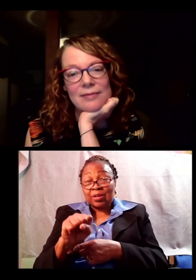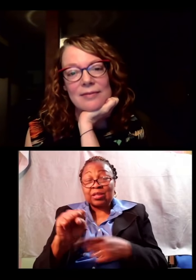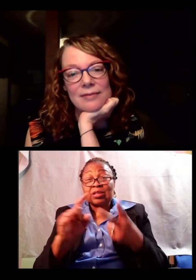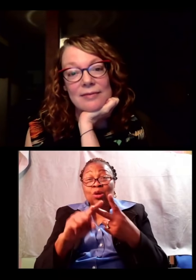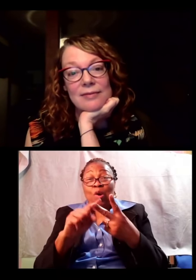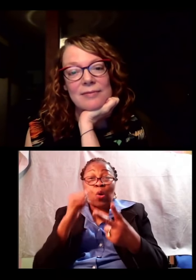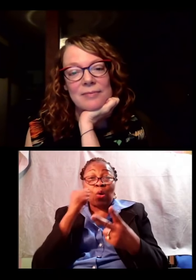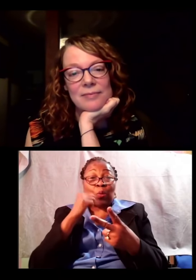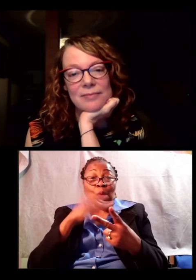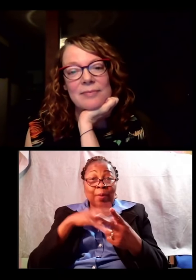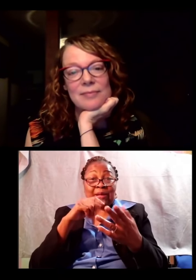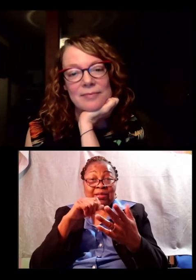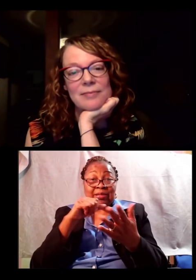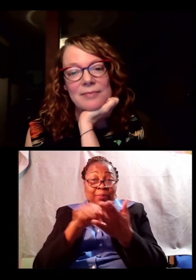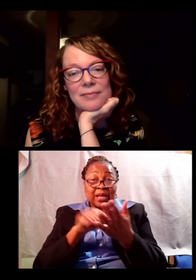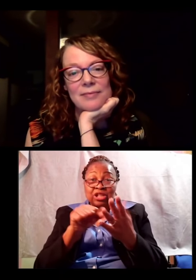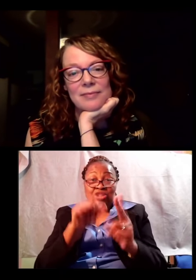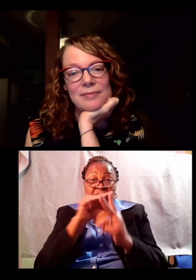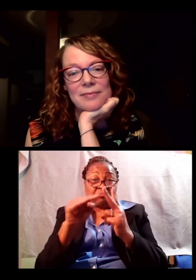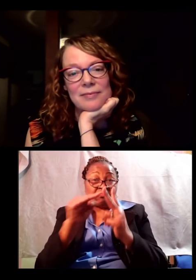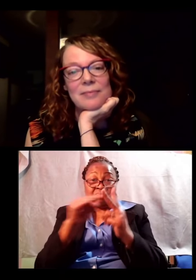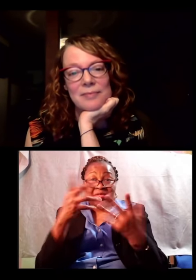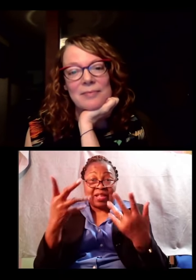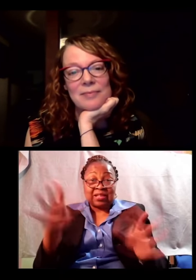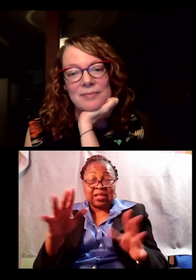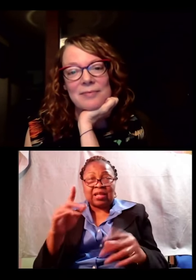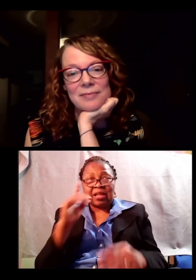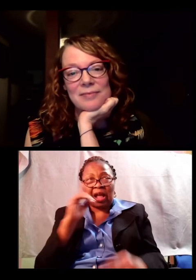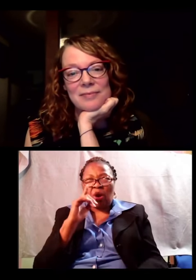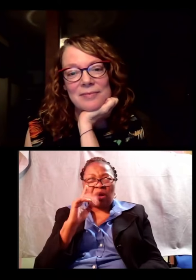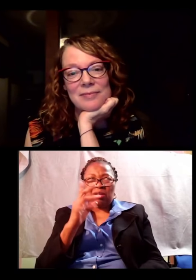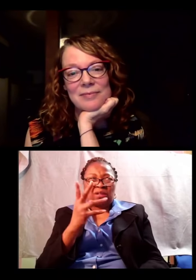it. So I thought, not going to do that.